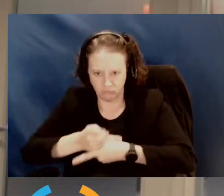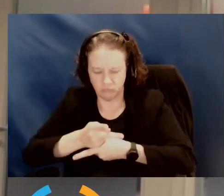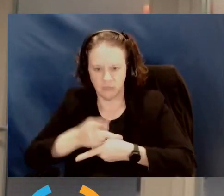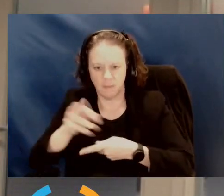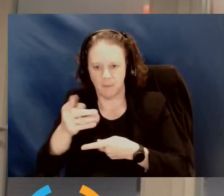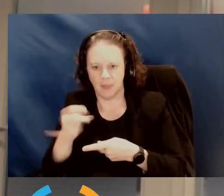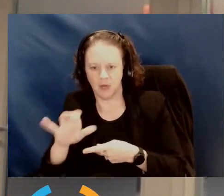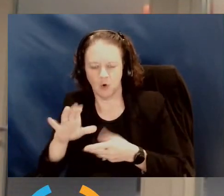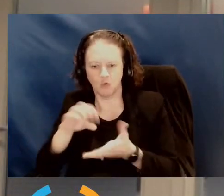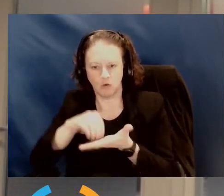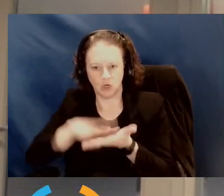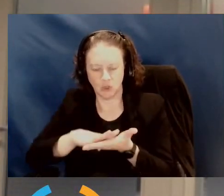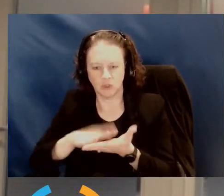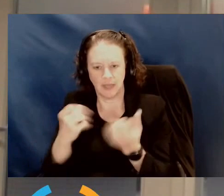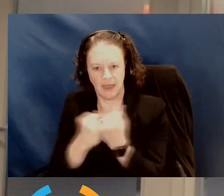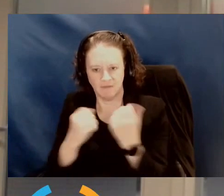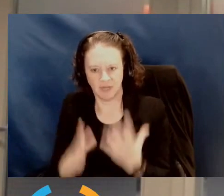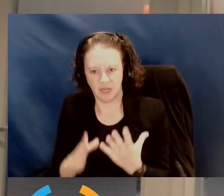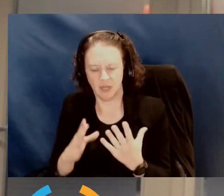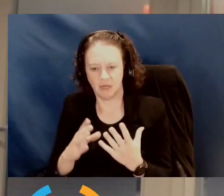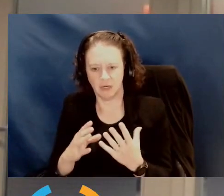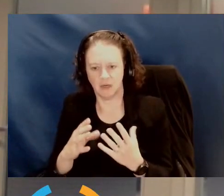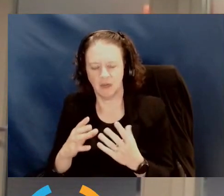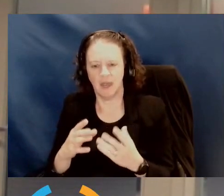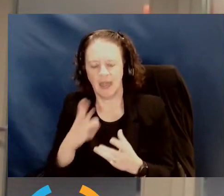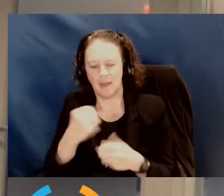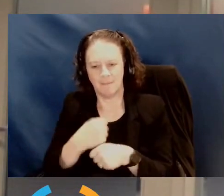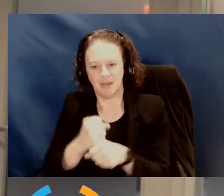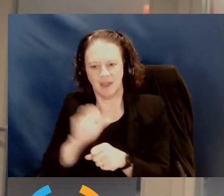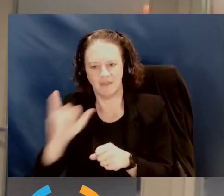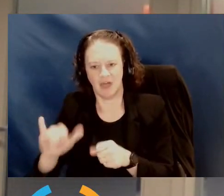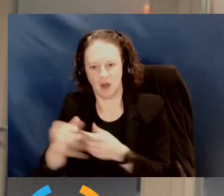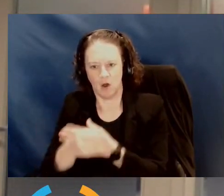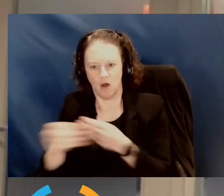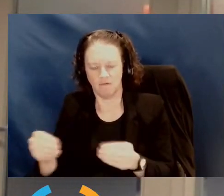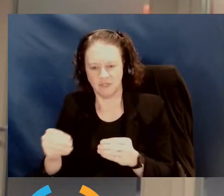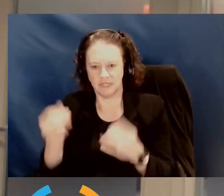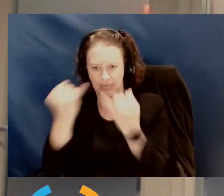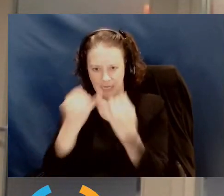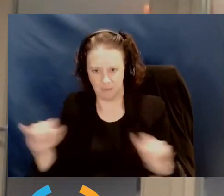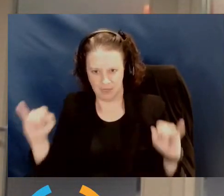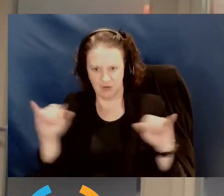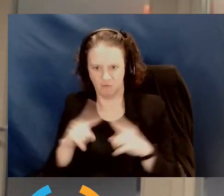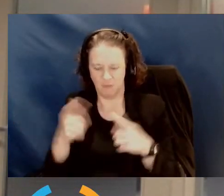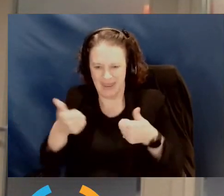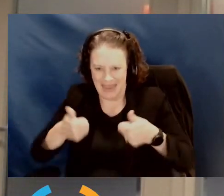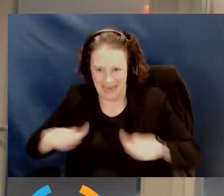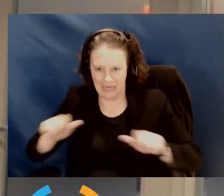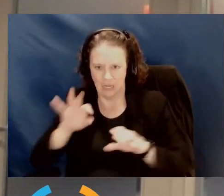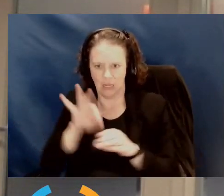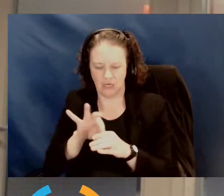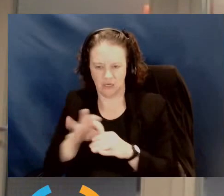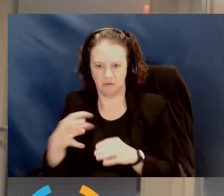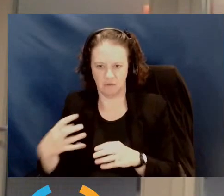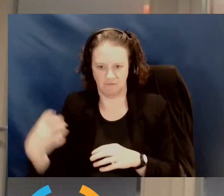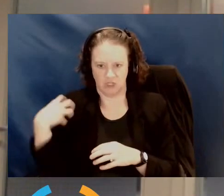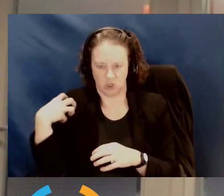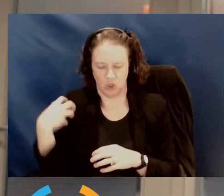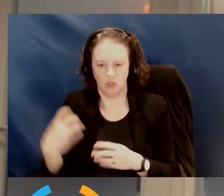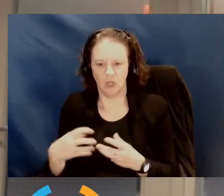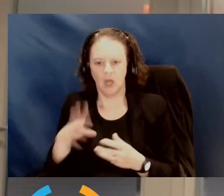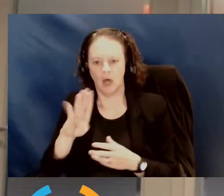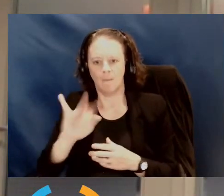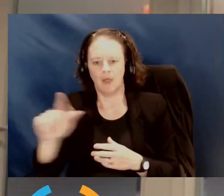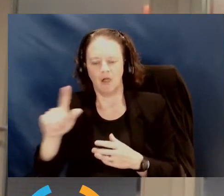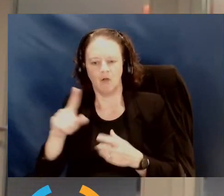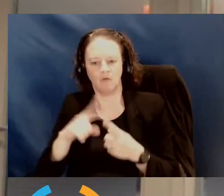making that relatively new office independent from any elected official. A bill from the Public Records Advisory Council to do just